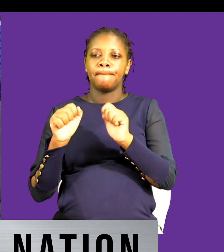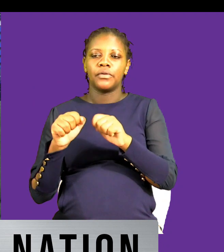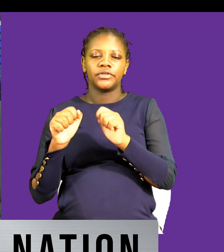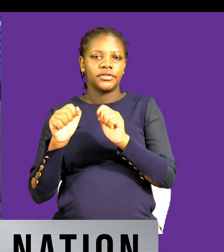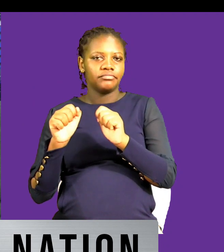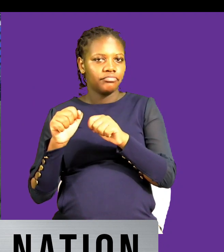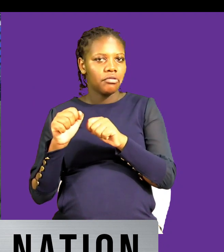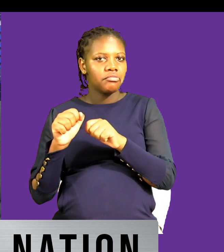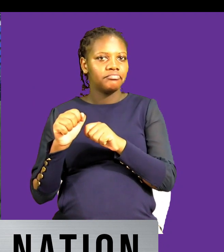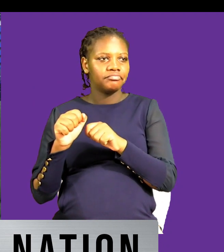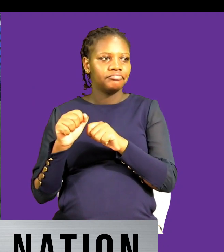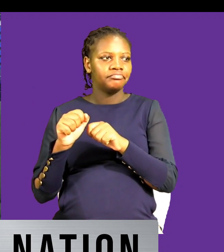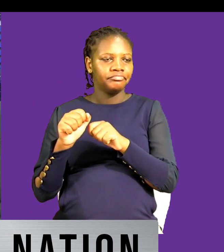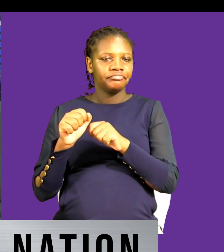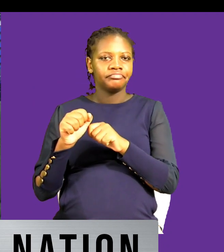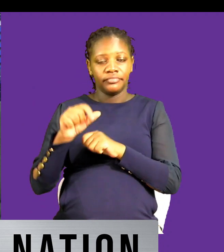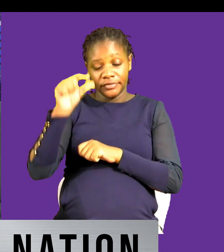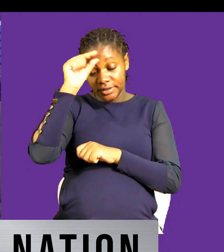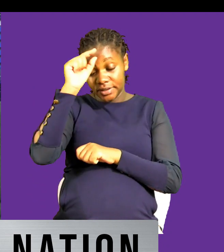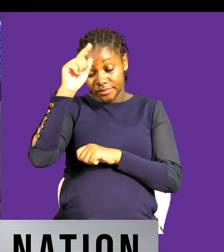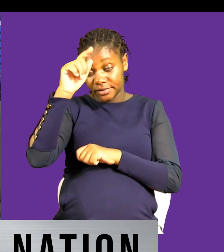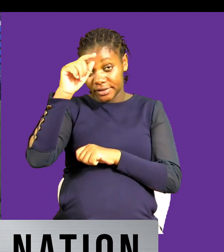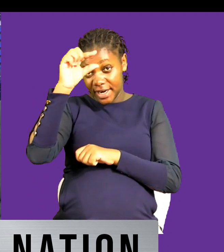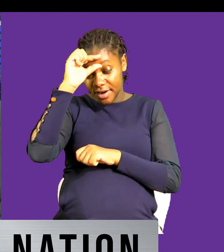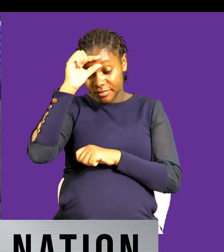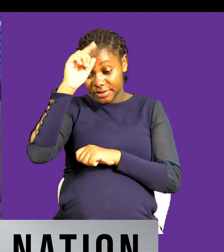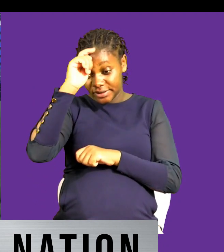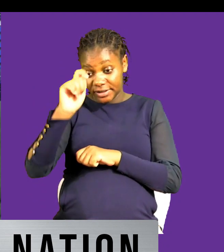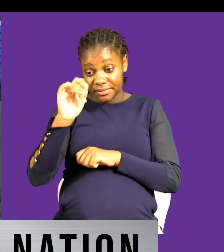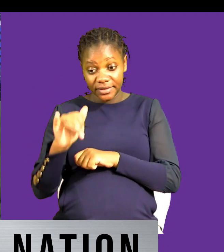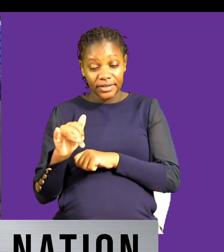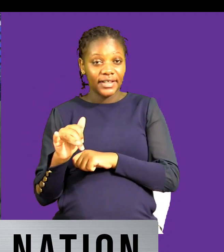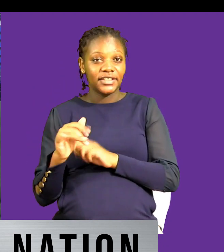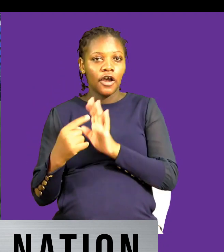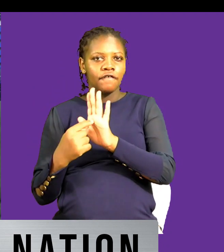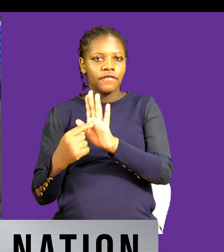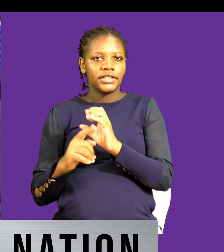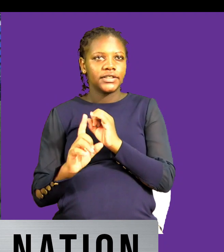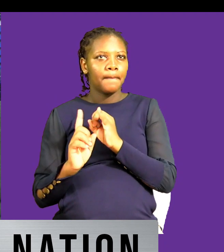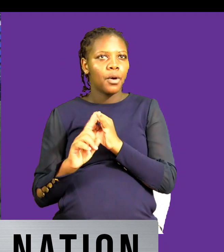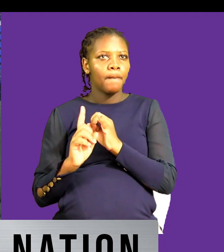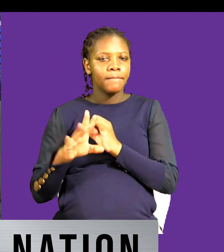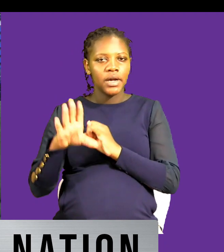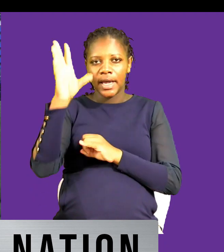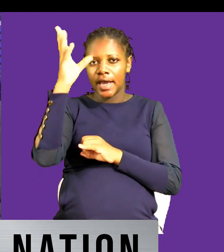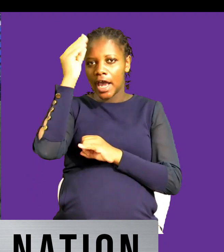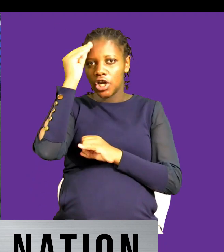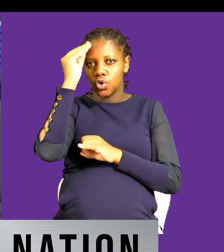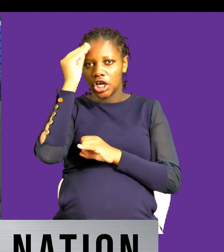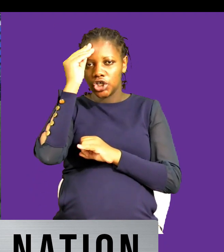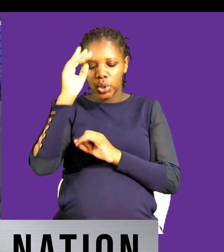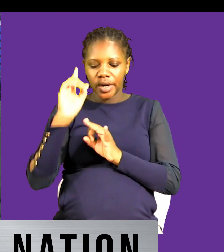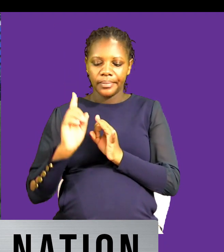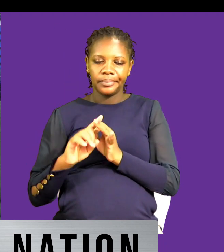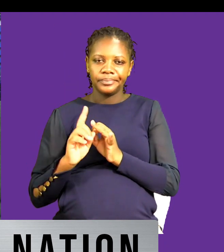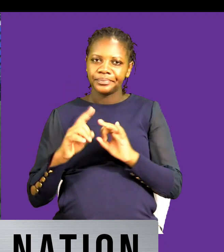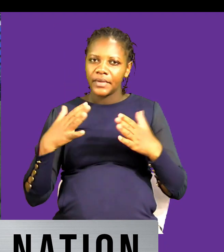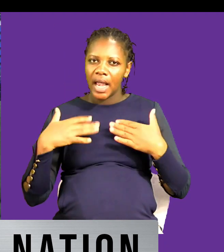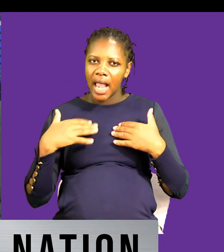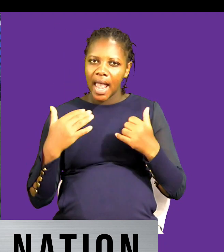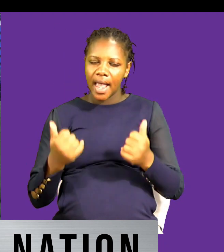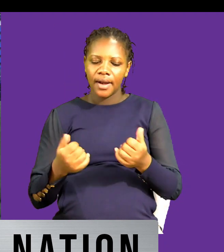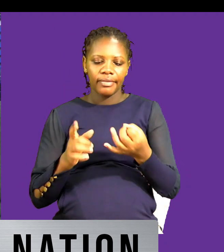government putting in allocations. And some of these things are education. Some of these things are healthcare. Some of these